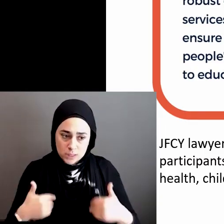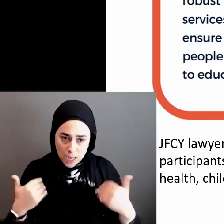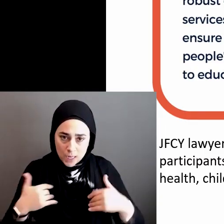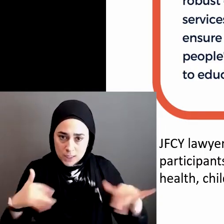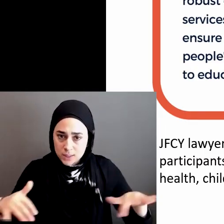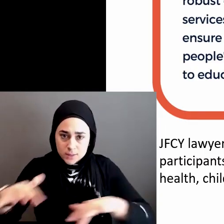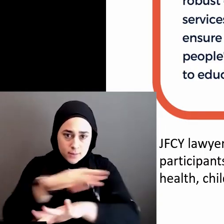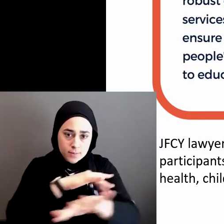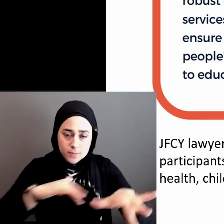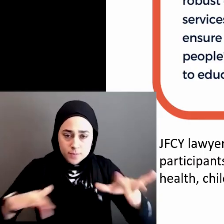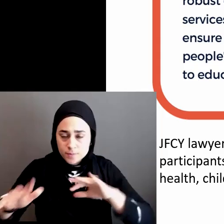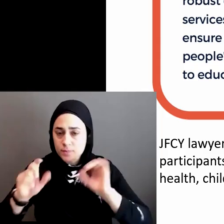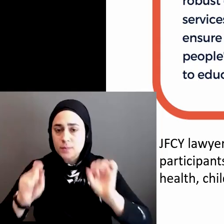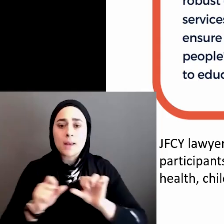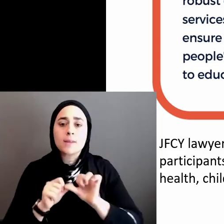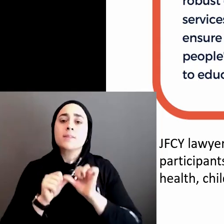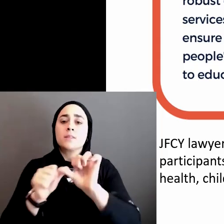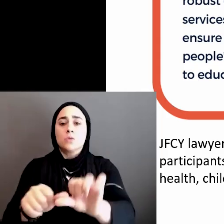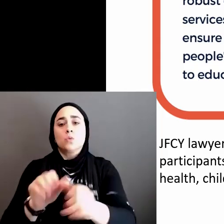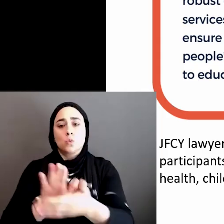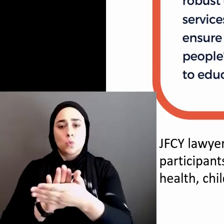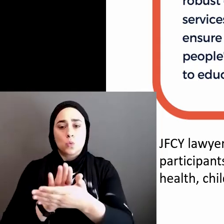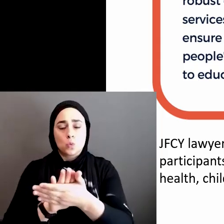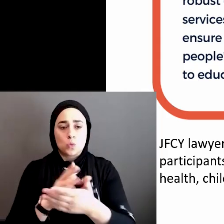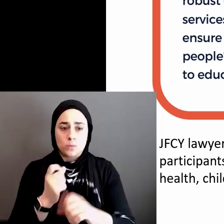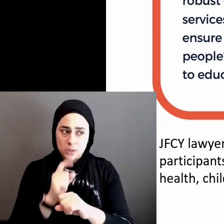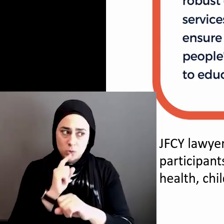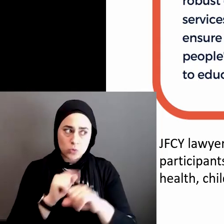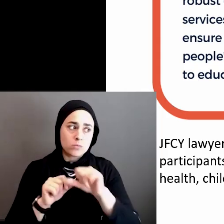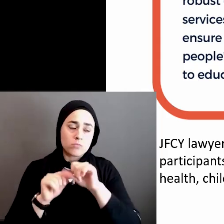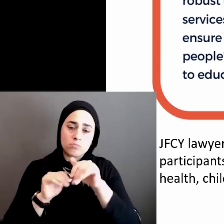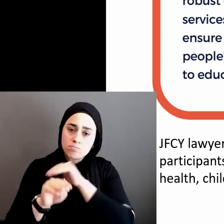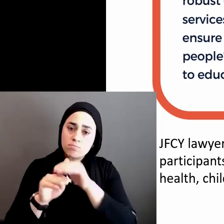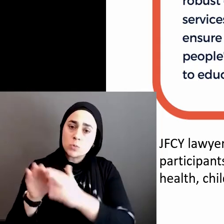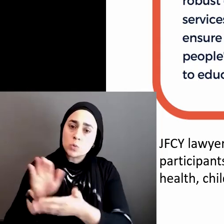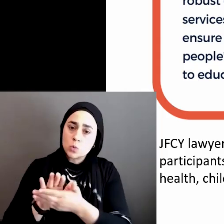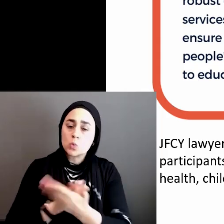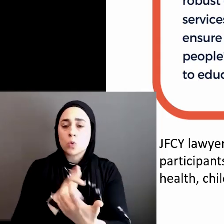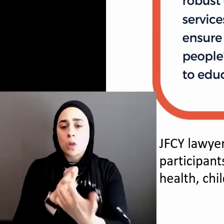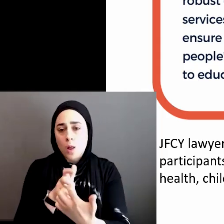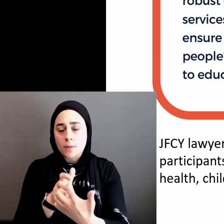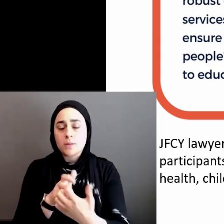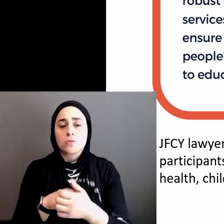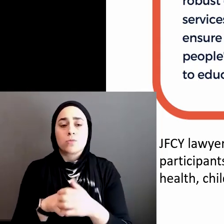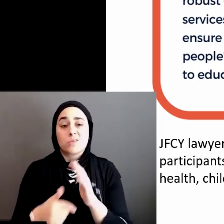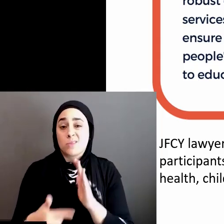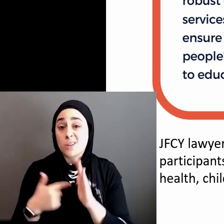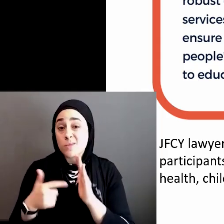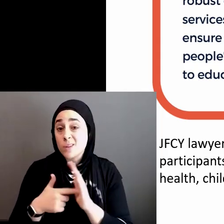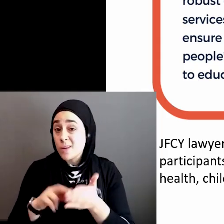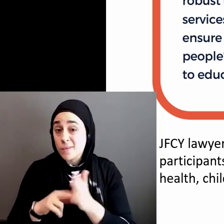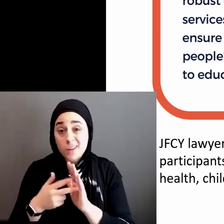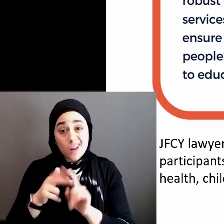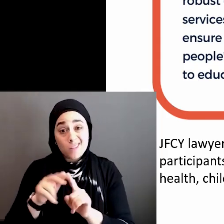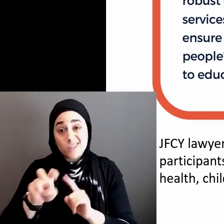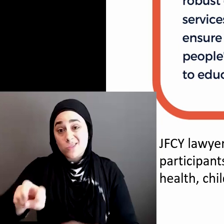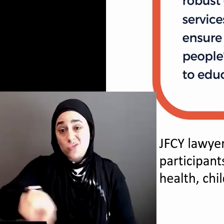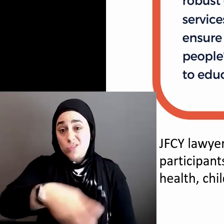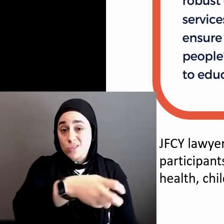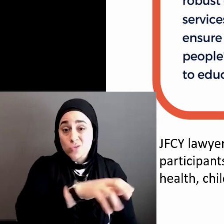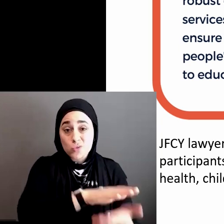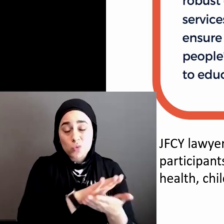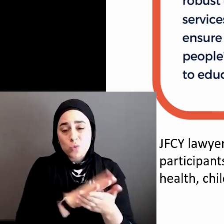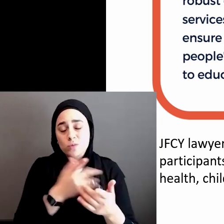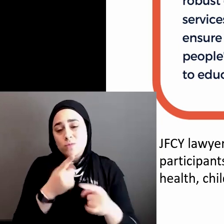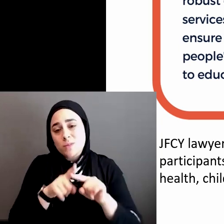are able to continue school, get access to school, have accommodations met. Sometimes it means changing schools depending on the